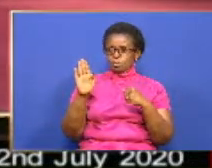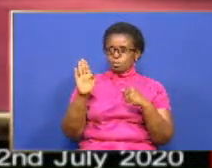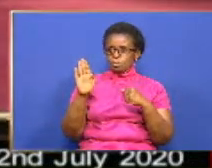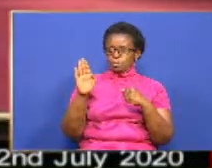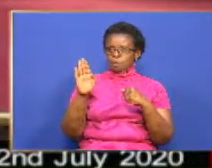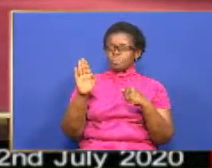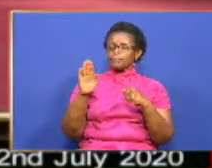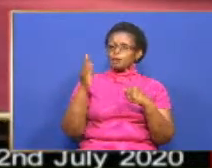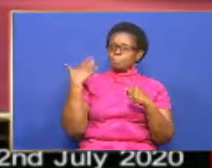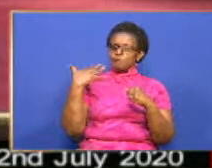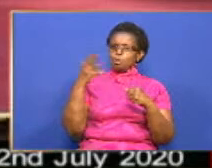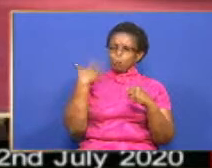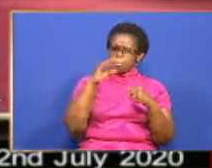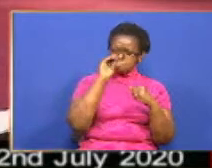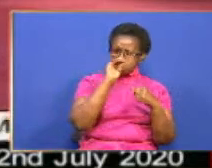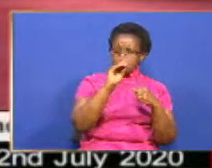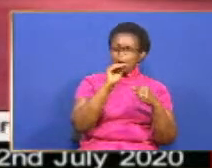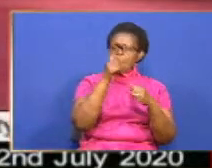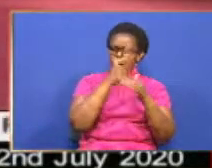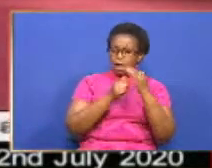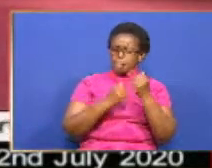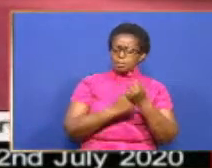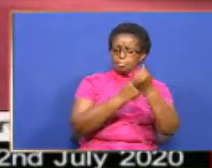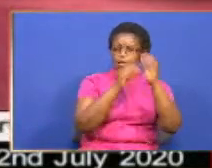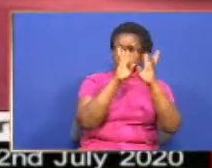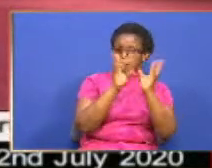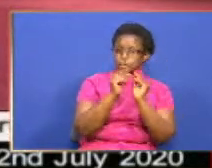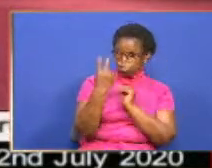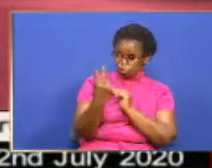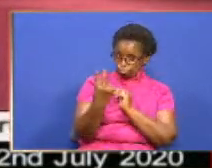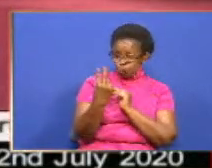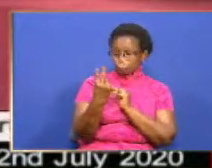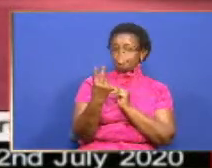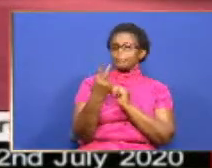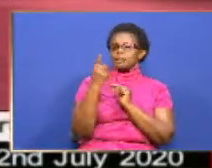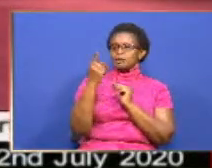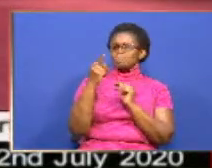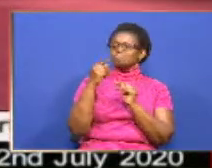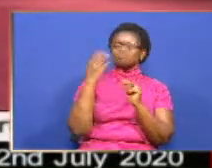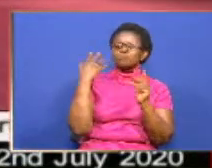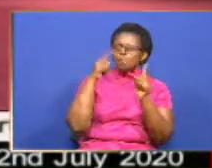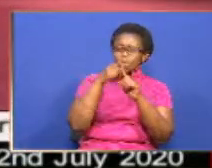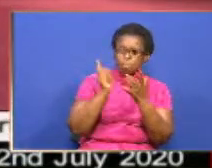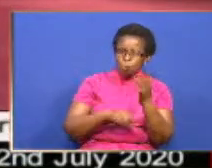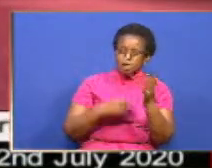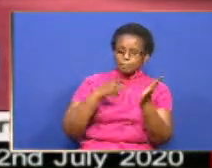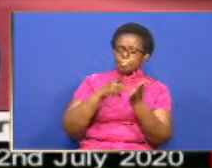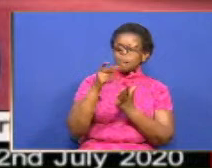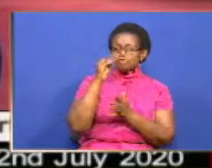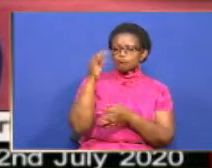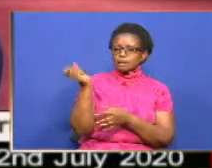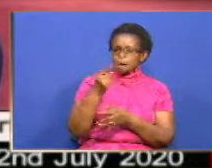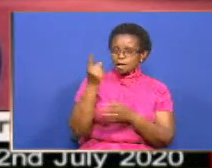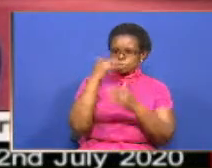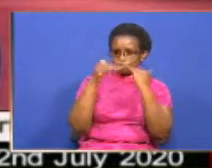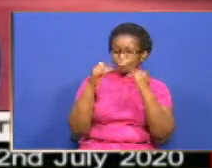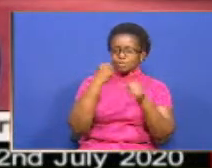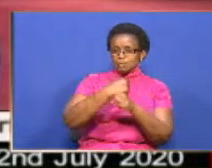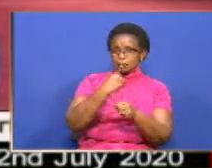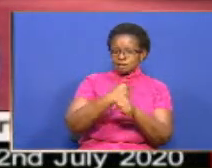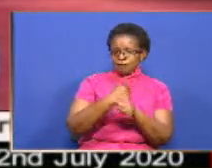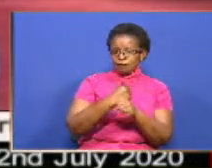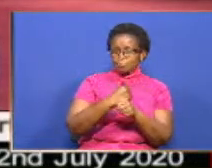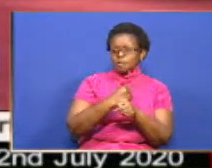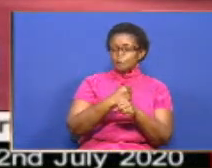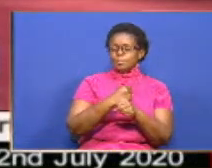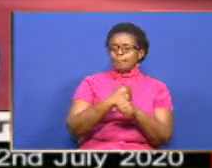allocated under Supplementary Budget 2, which was meant for payment of salaries to university staff.